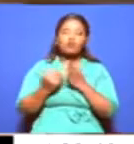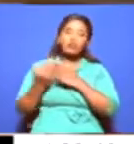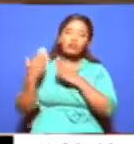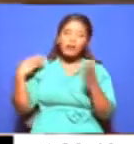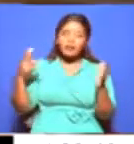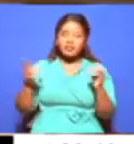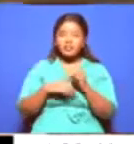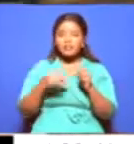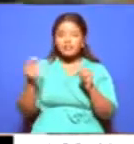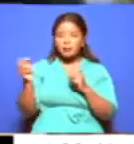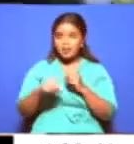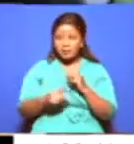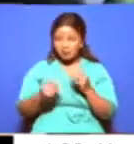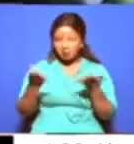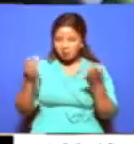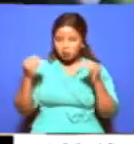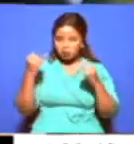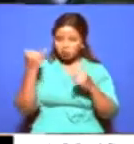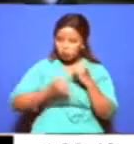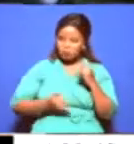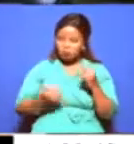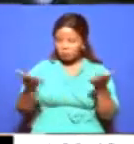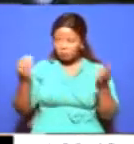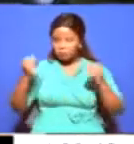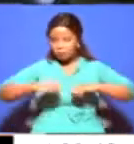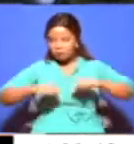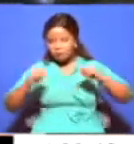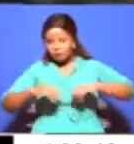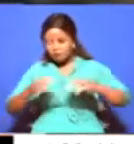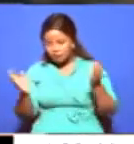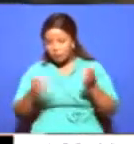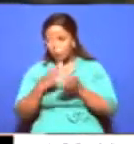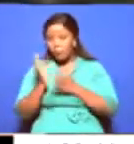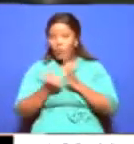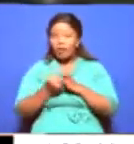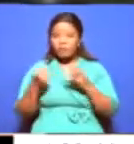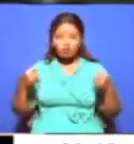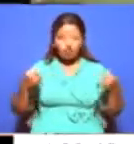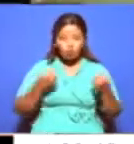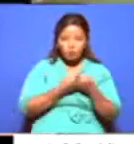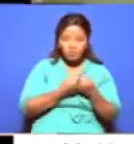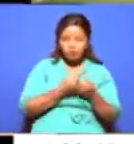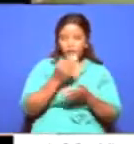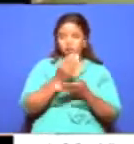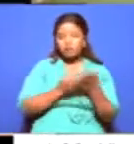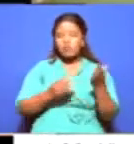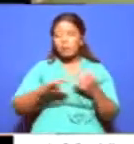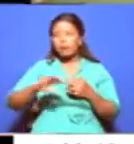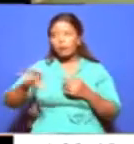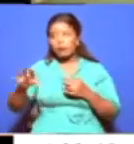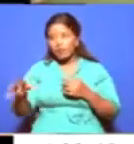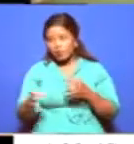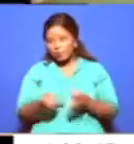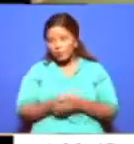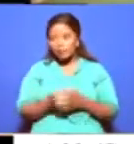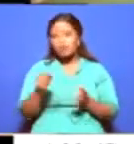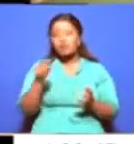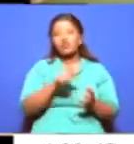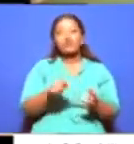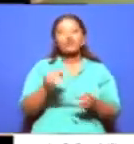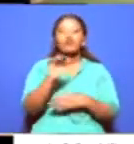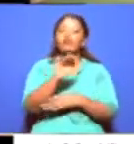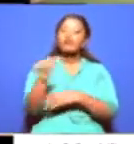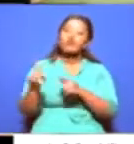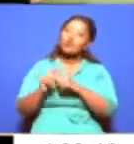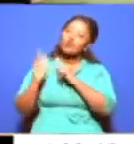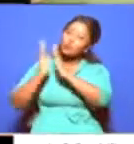the other two aspirants support Koech to face other aspirants from other sub-counties. Tunasi na tunaombea. Kwa sababu hako